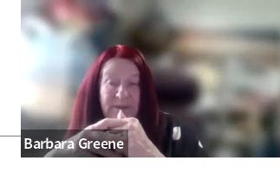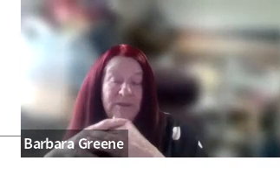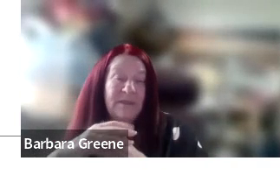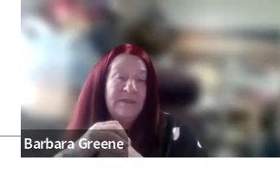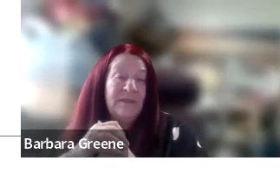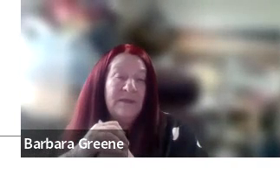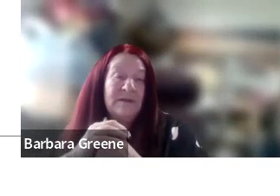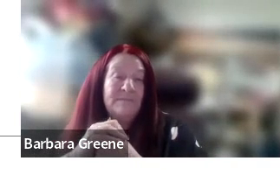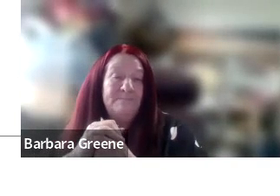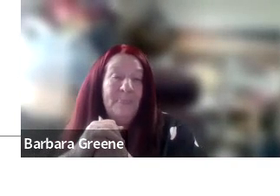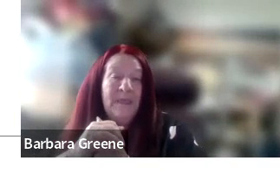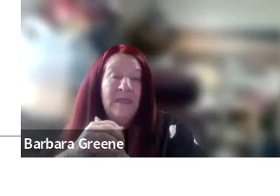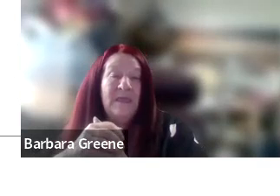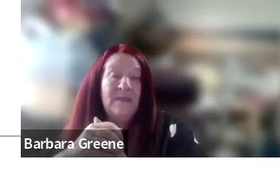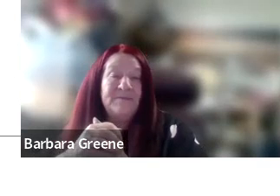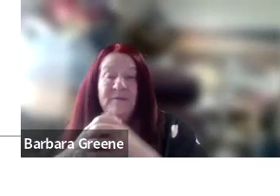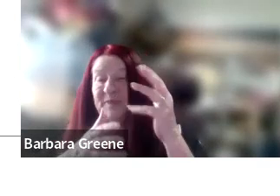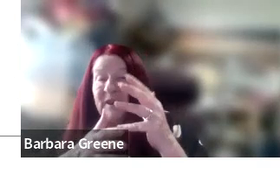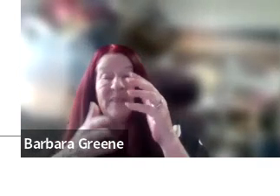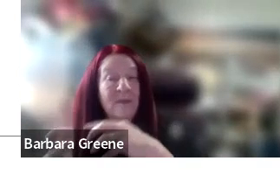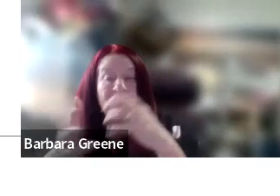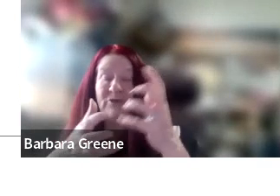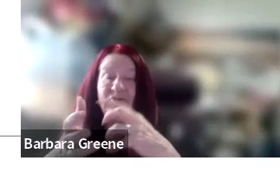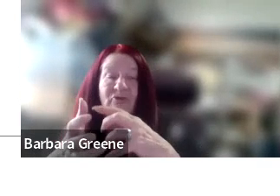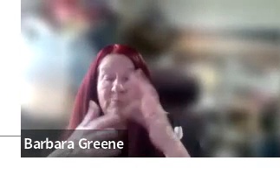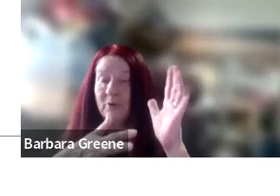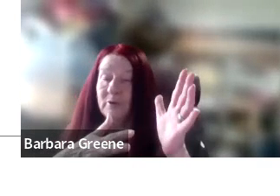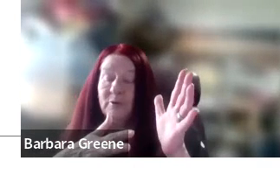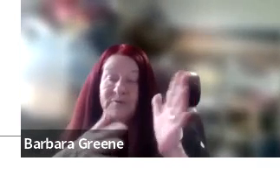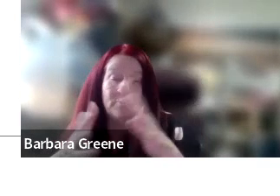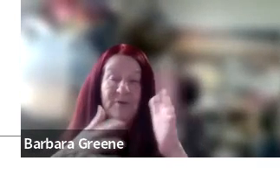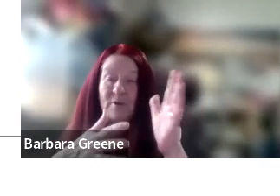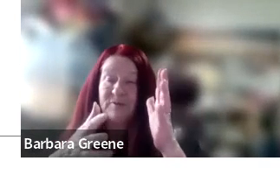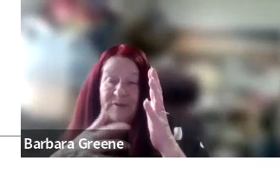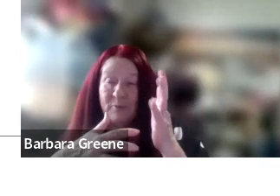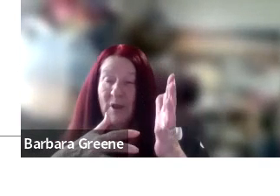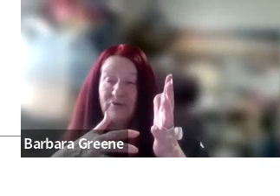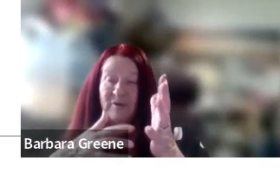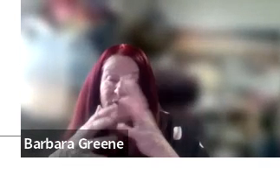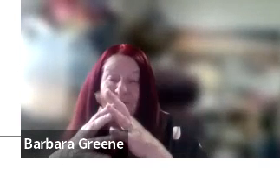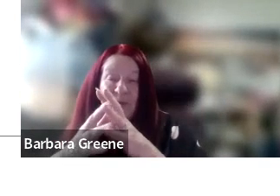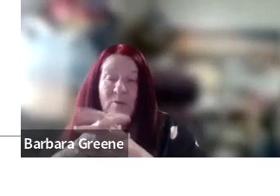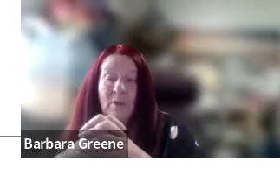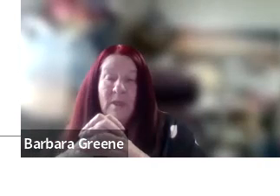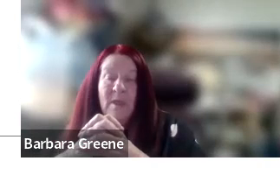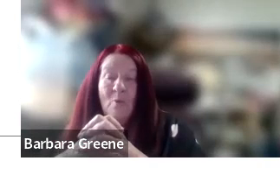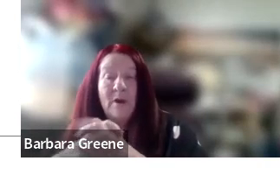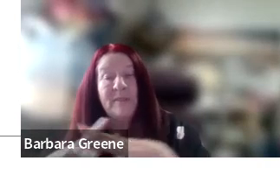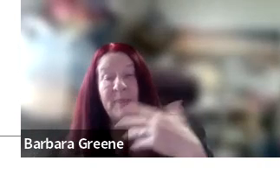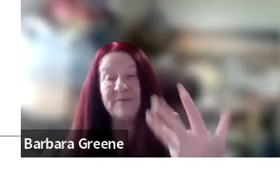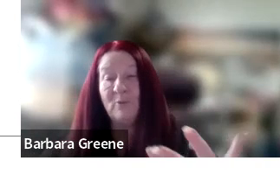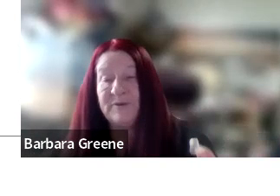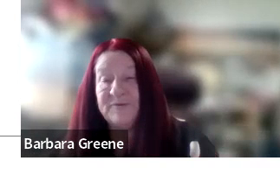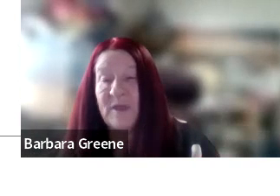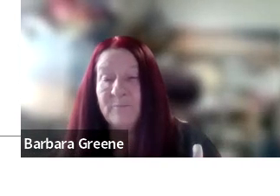and meet. And since then, and that relationship grew as a result of this project. And so one